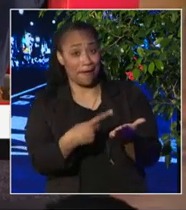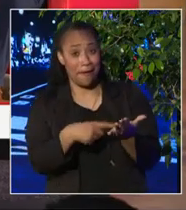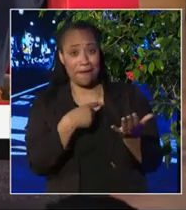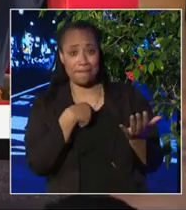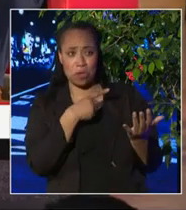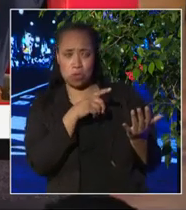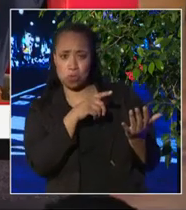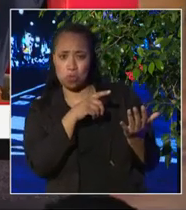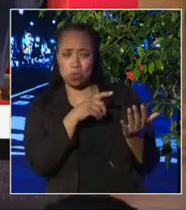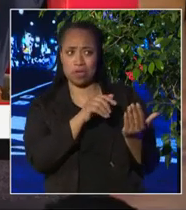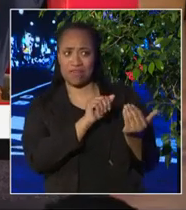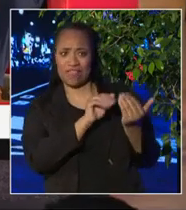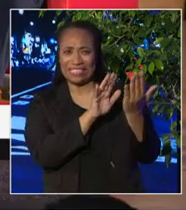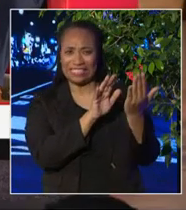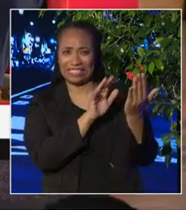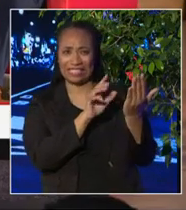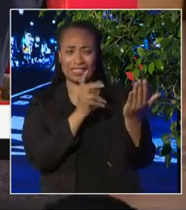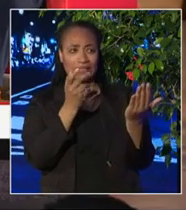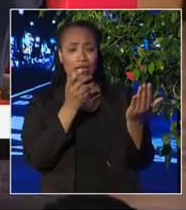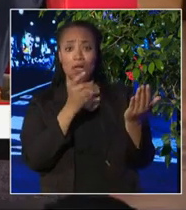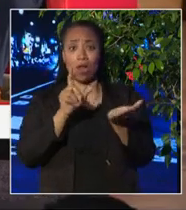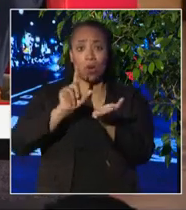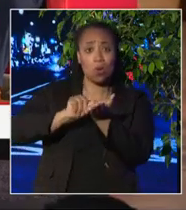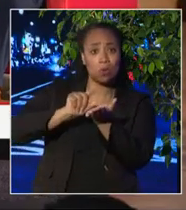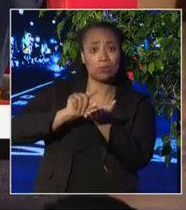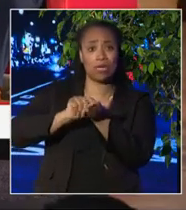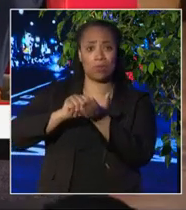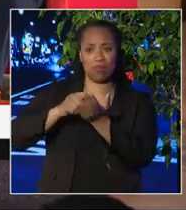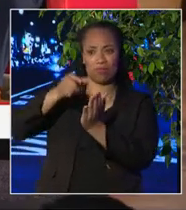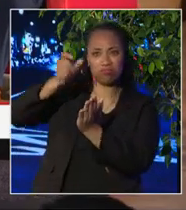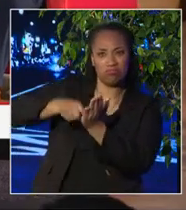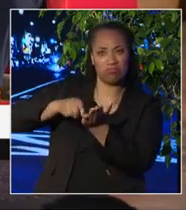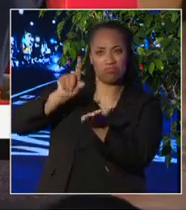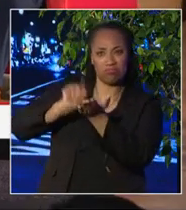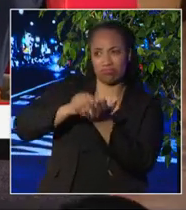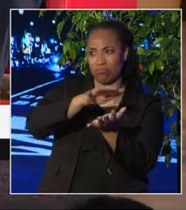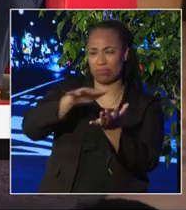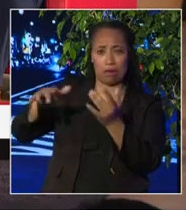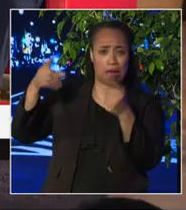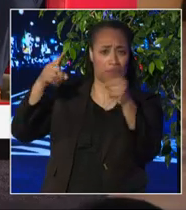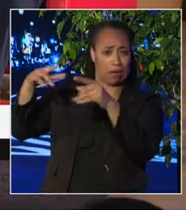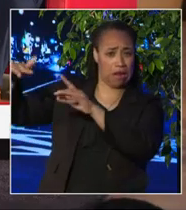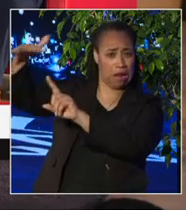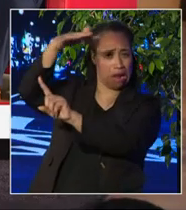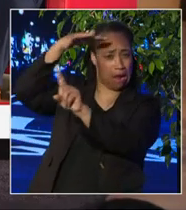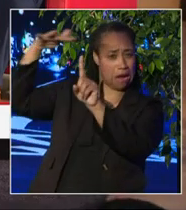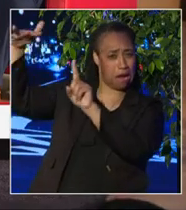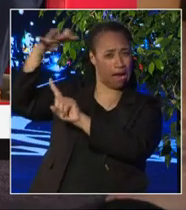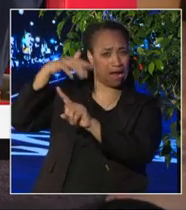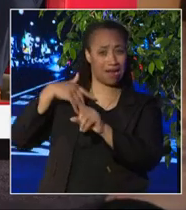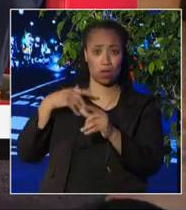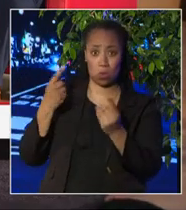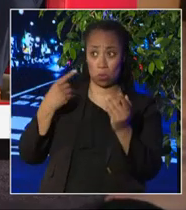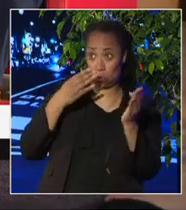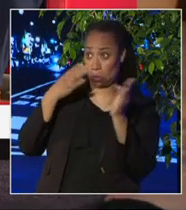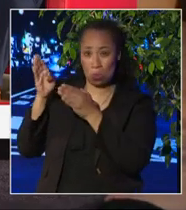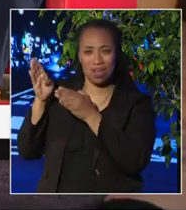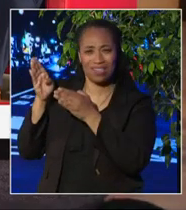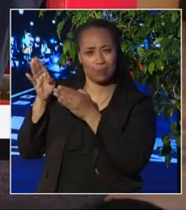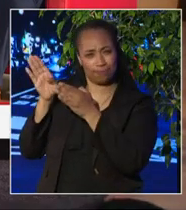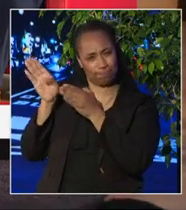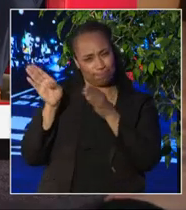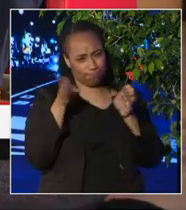like there's chaos around us, all of that can make us kind of stall or be paralyzed in how we're